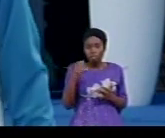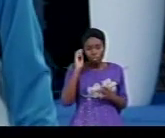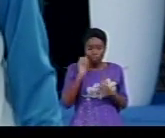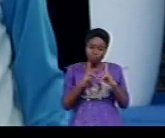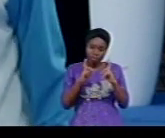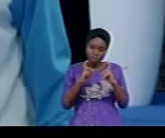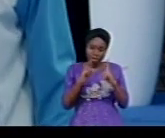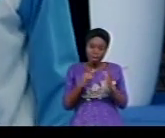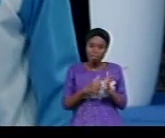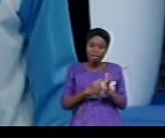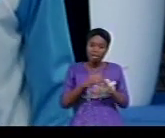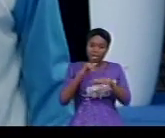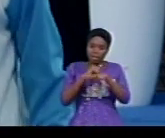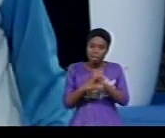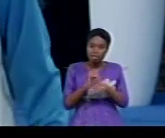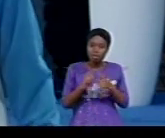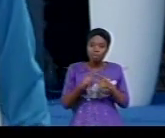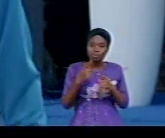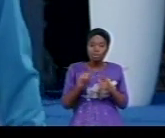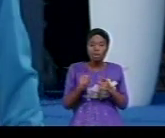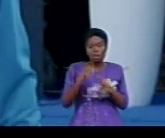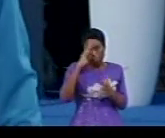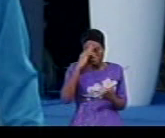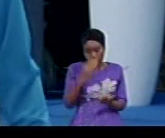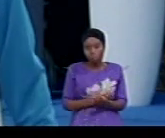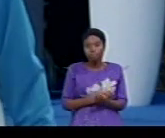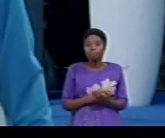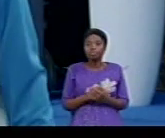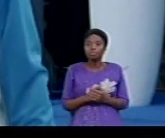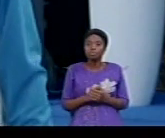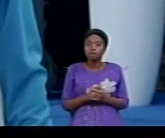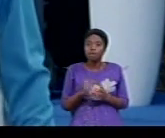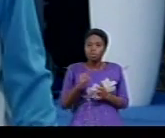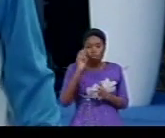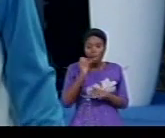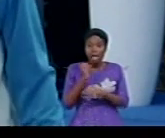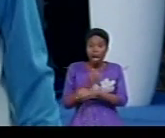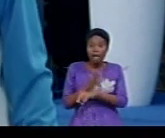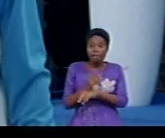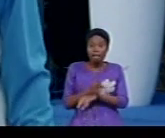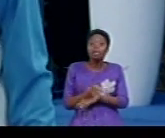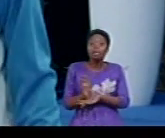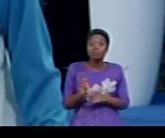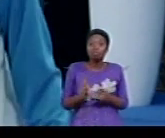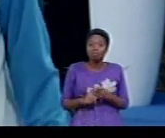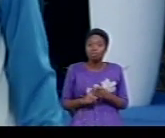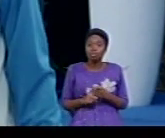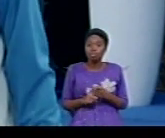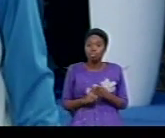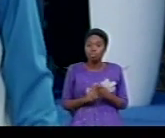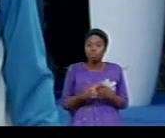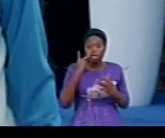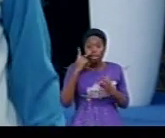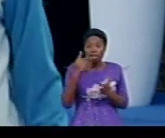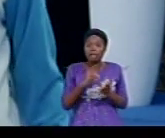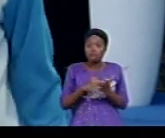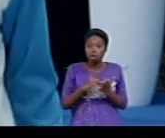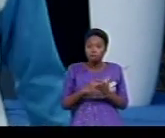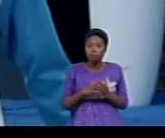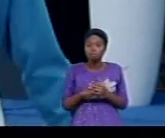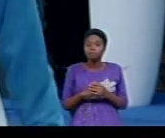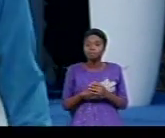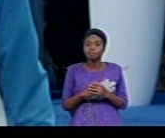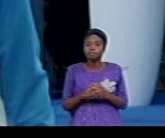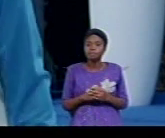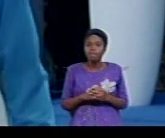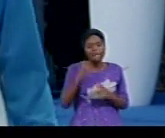my son to give me some medical input and advice. So he advised me to urgently see my doctor. So I couldn't